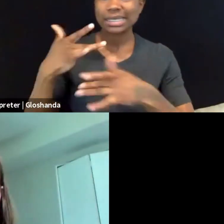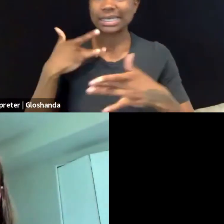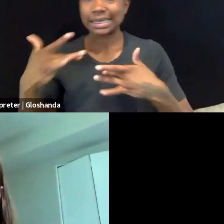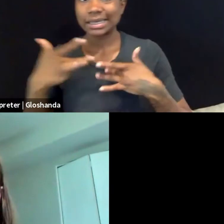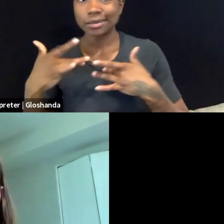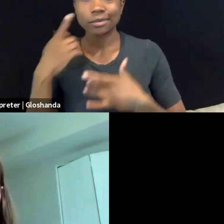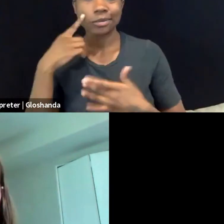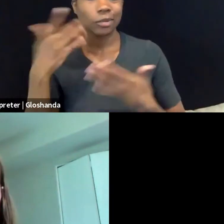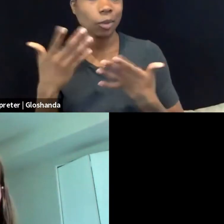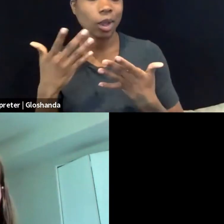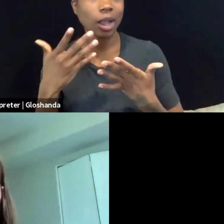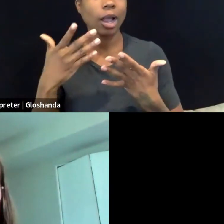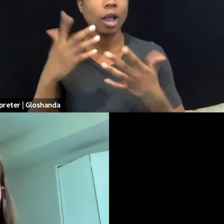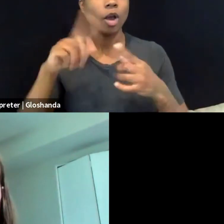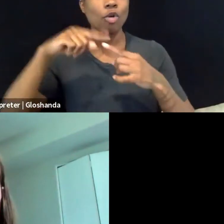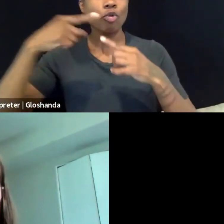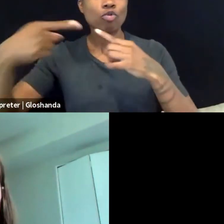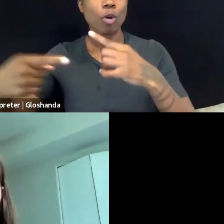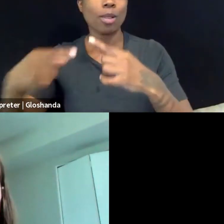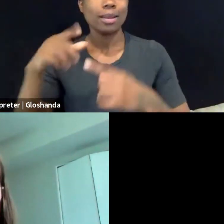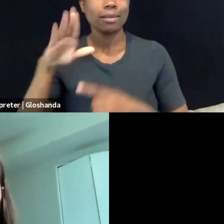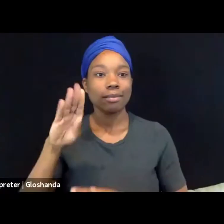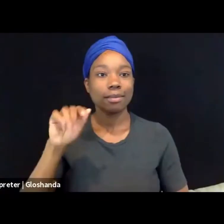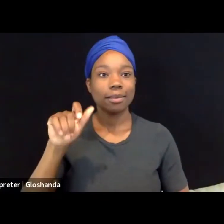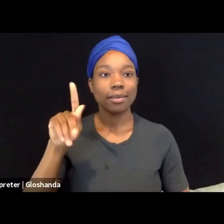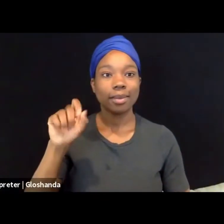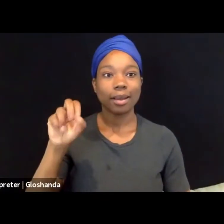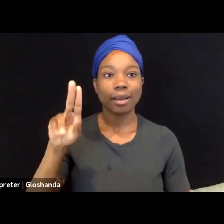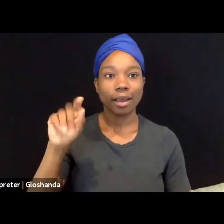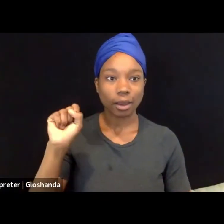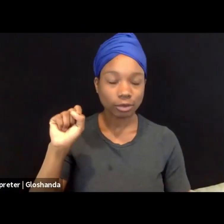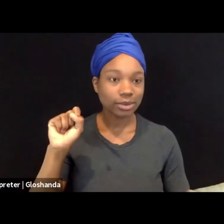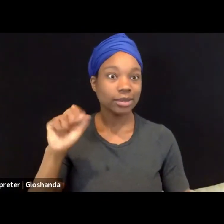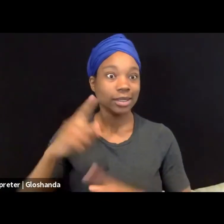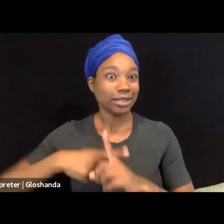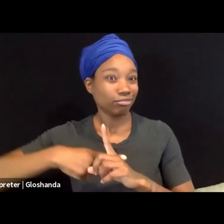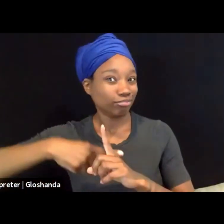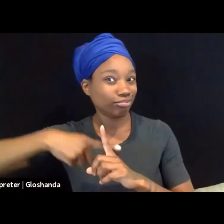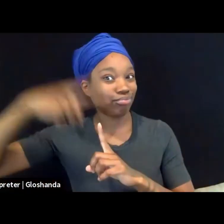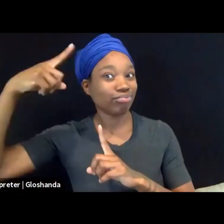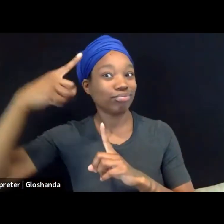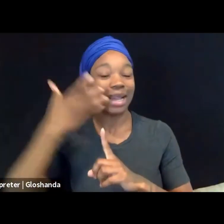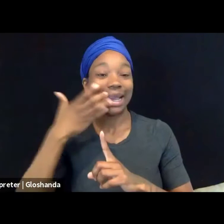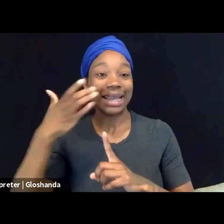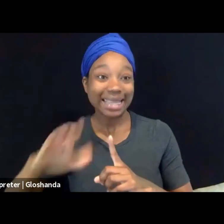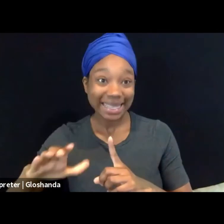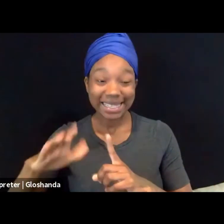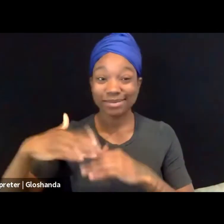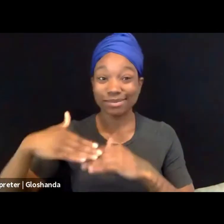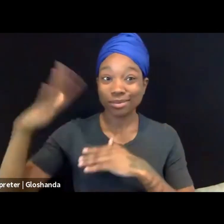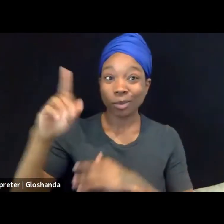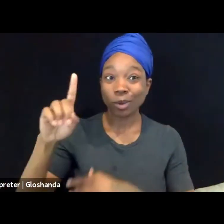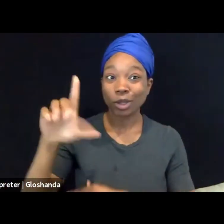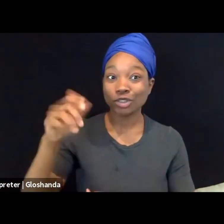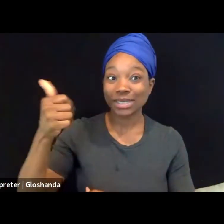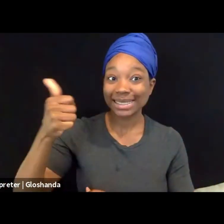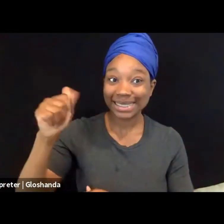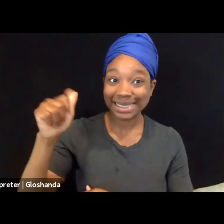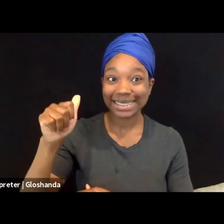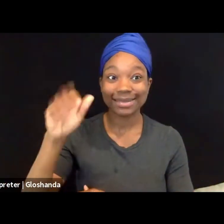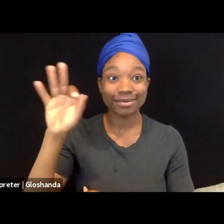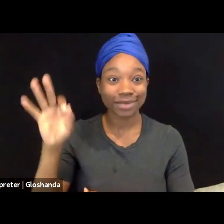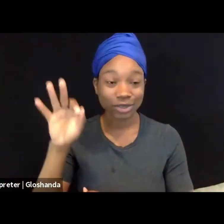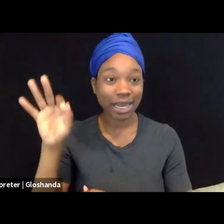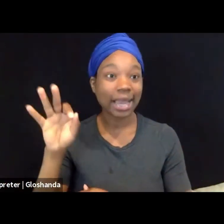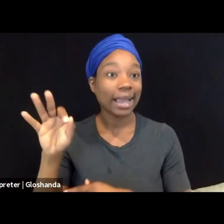blackouts and excessive heat, specifically heat indices of 110 and more. As well as the fact